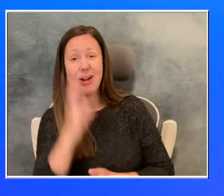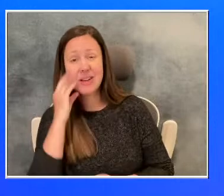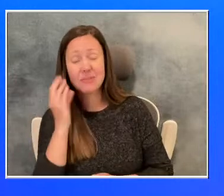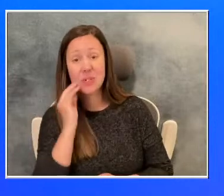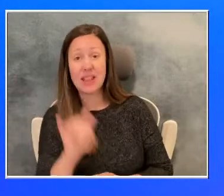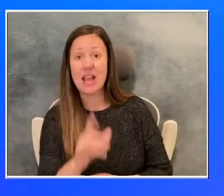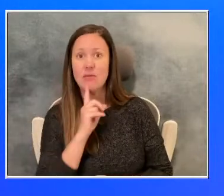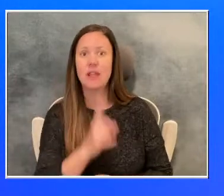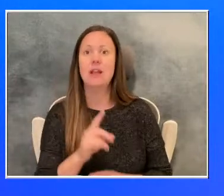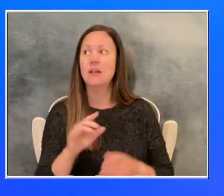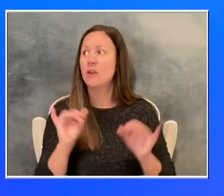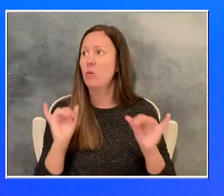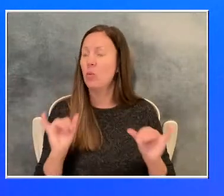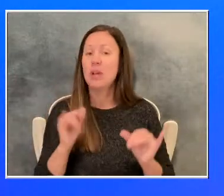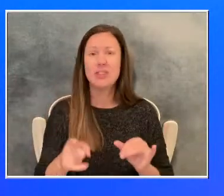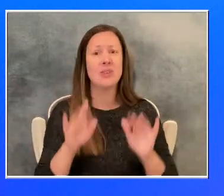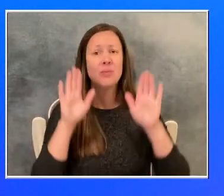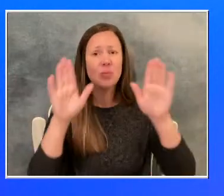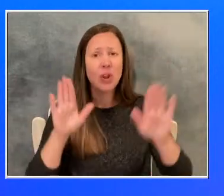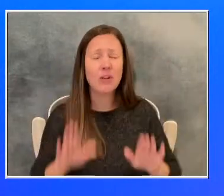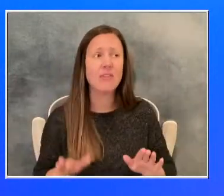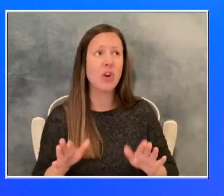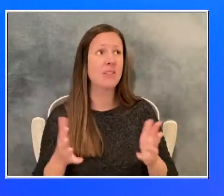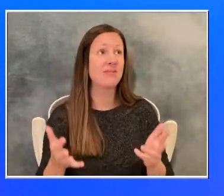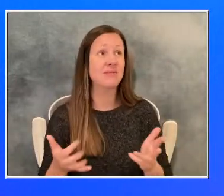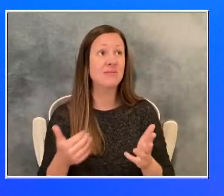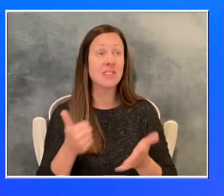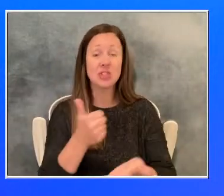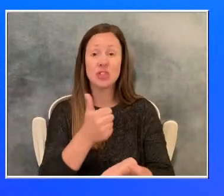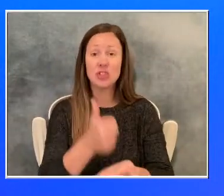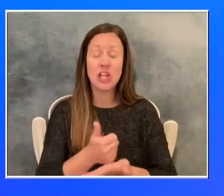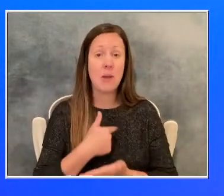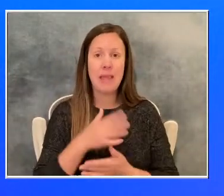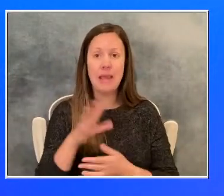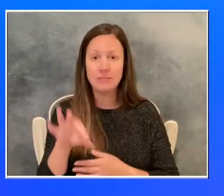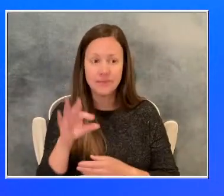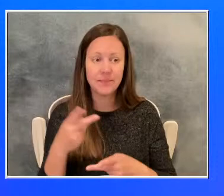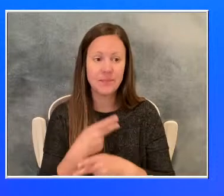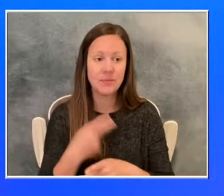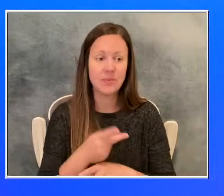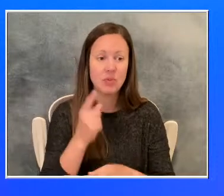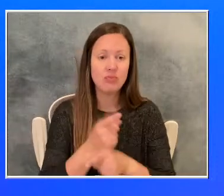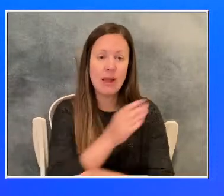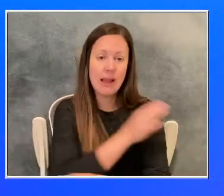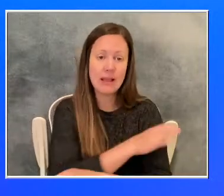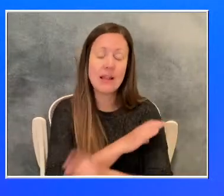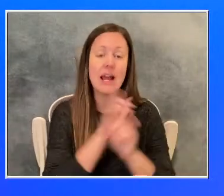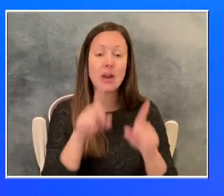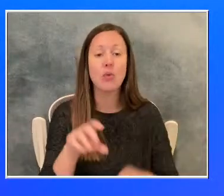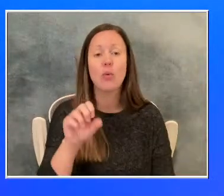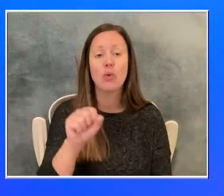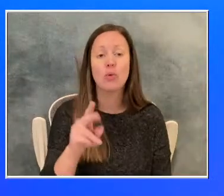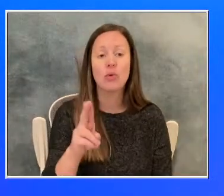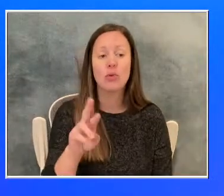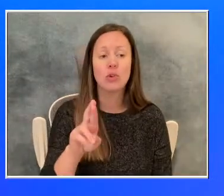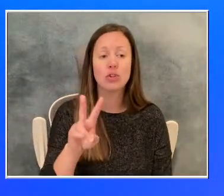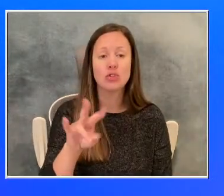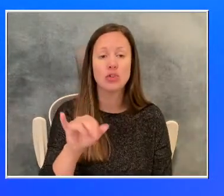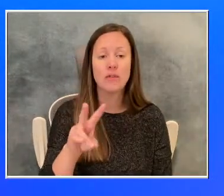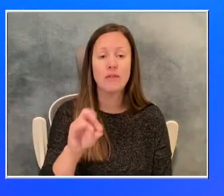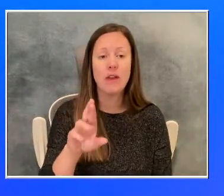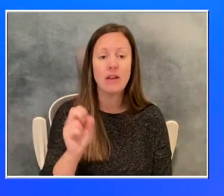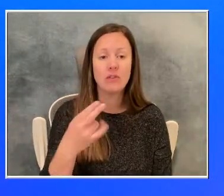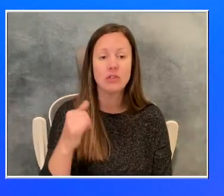She guided me through it. She got me to the right clinics. I go to a survivorship clinic and a palliative clinic with